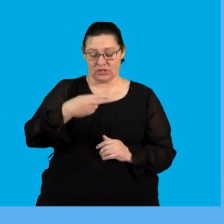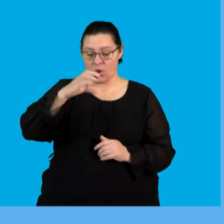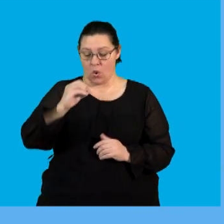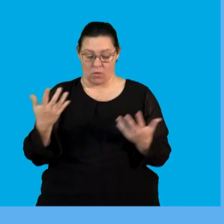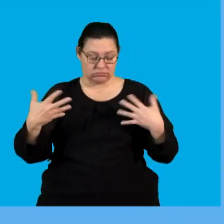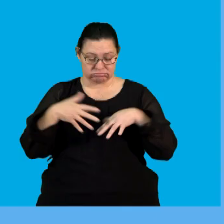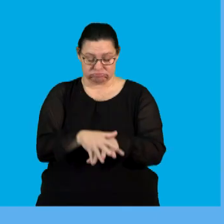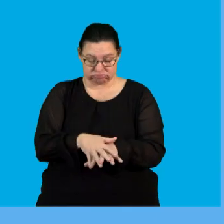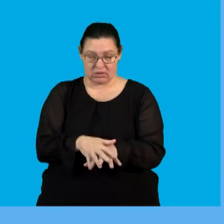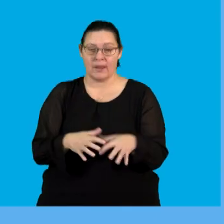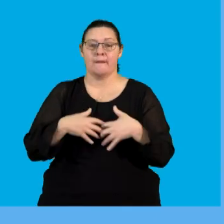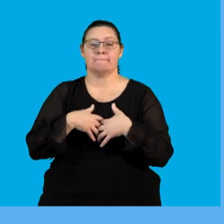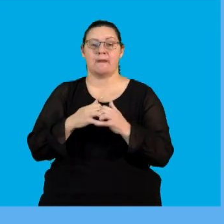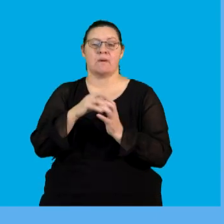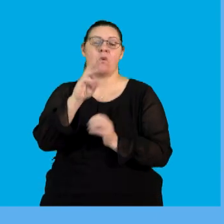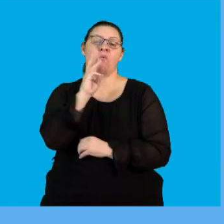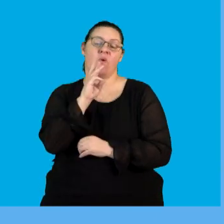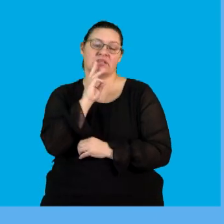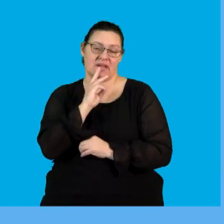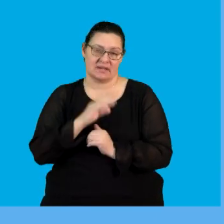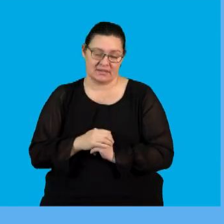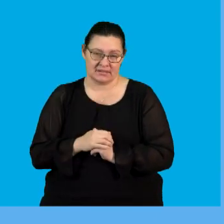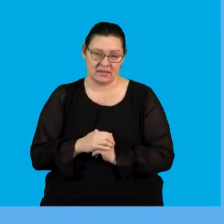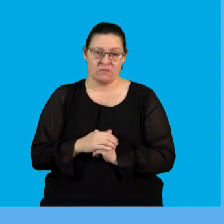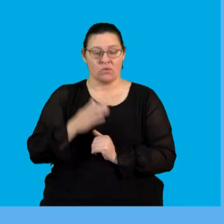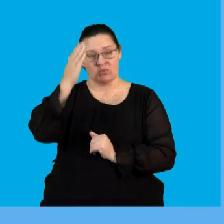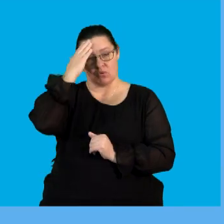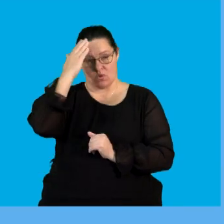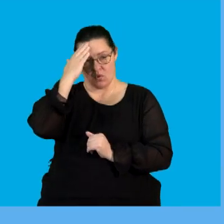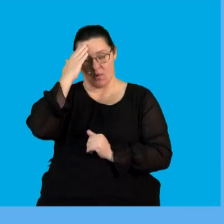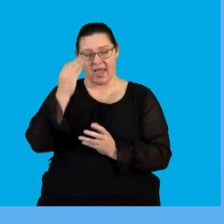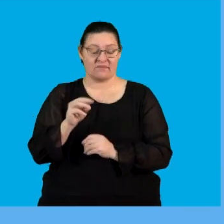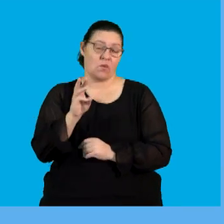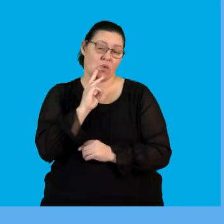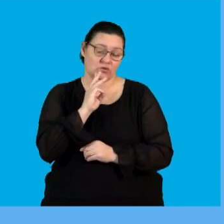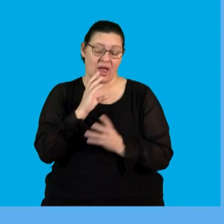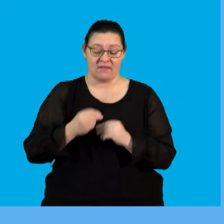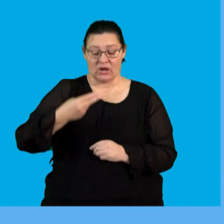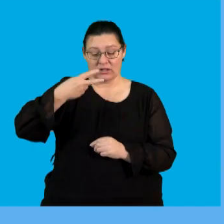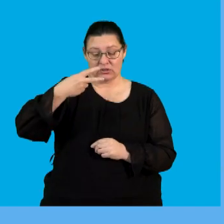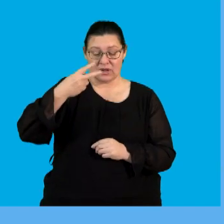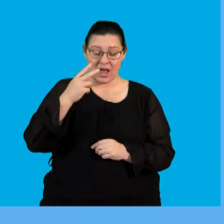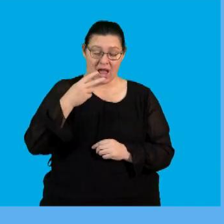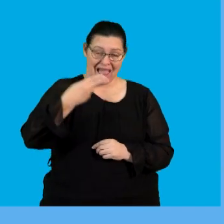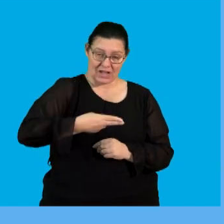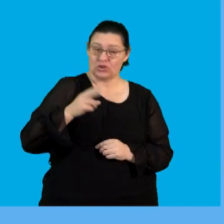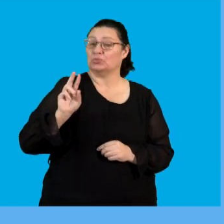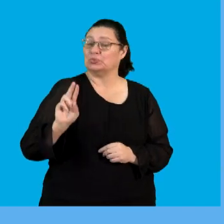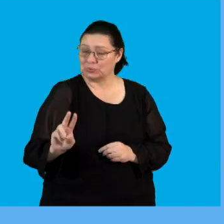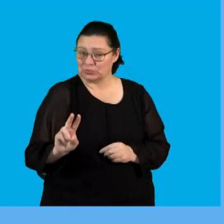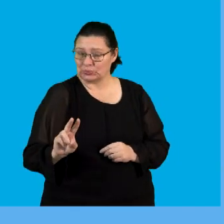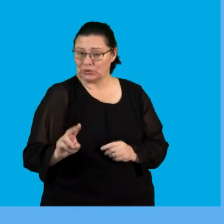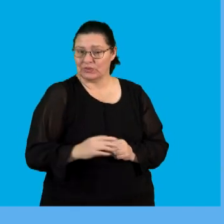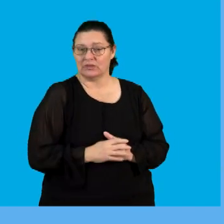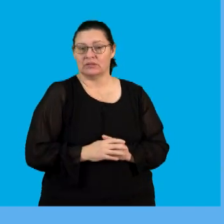those two things are going to react together, they're going to form the water molecule. But then we do know that for us to have water, we need to have 2 hydrogens, and